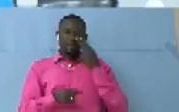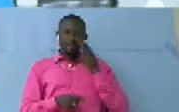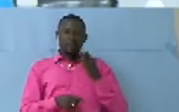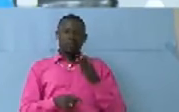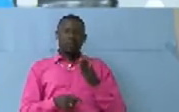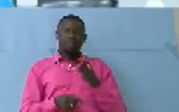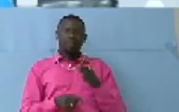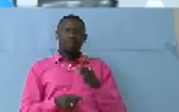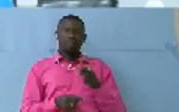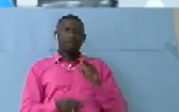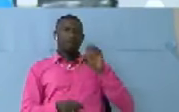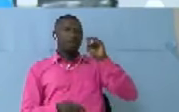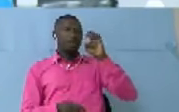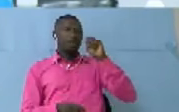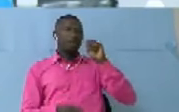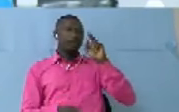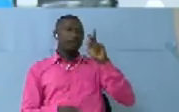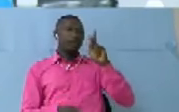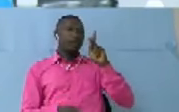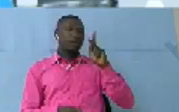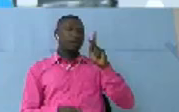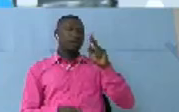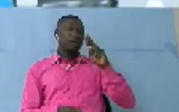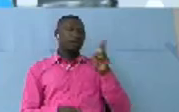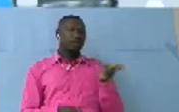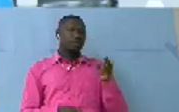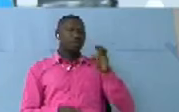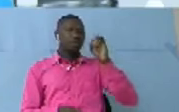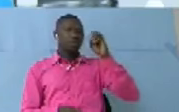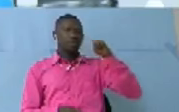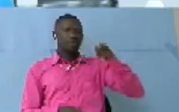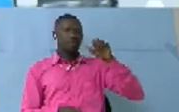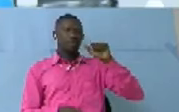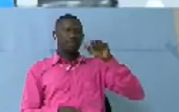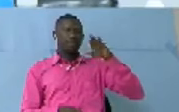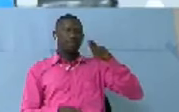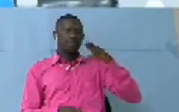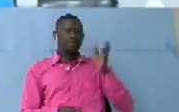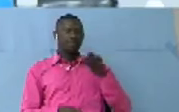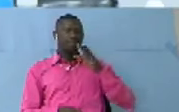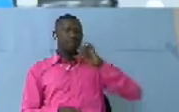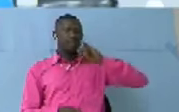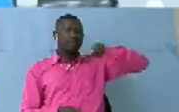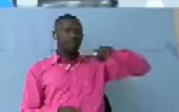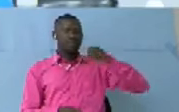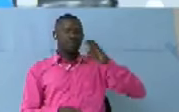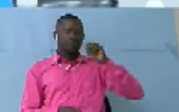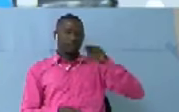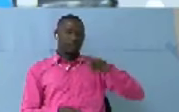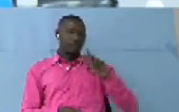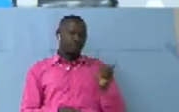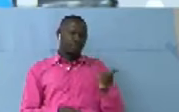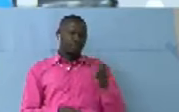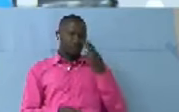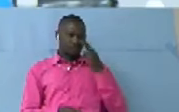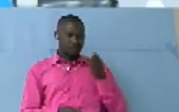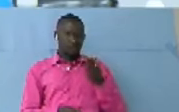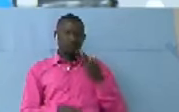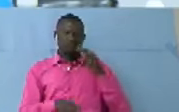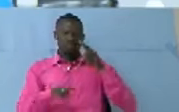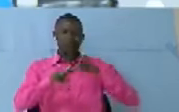Jeng. I noticed that the Operations Commander Sir Omar Jeng. Naje sita pickup nyato. He sat in front of the